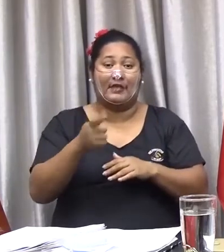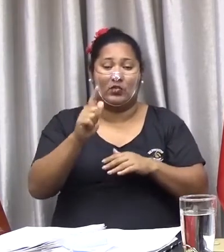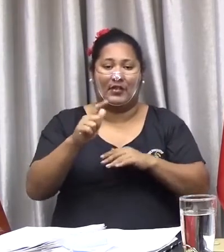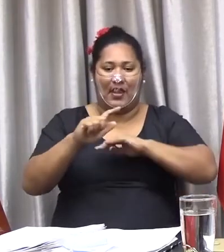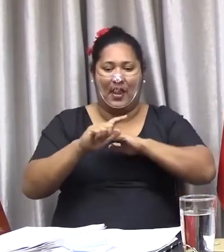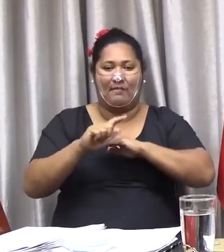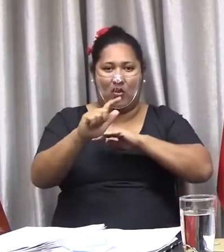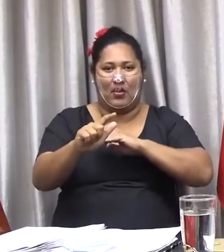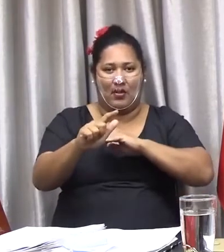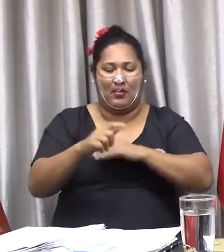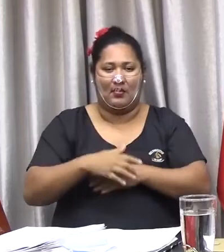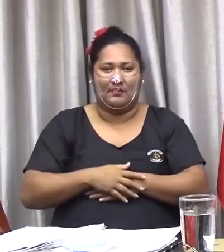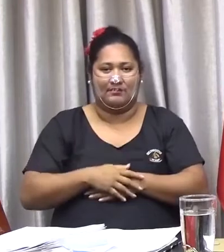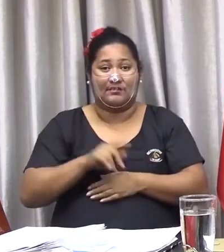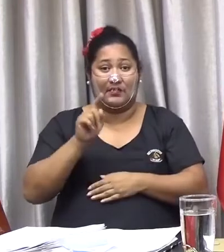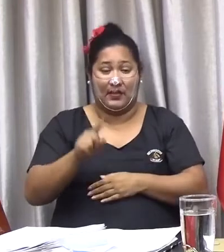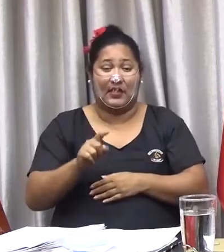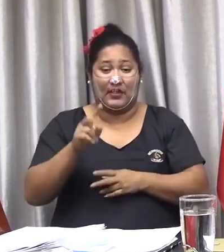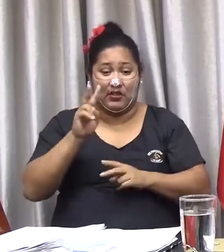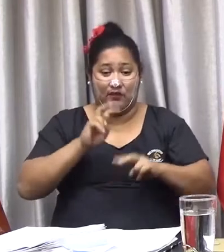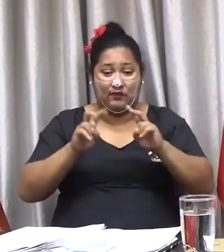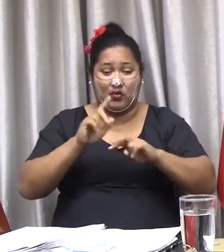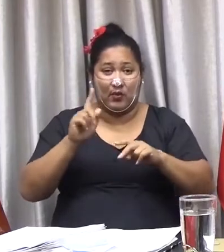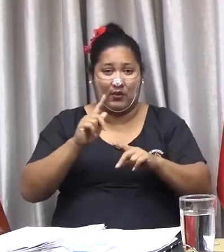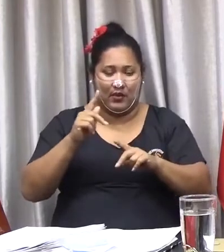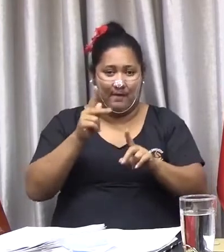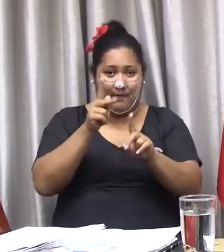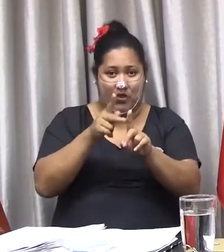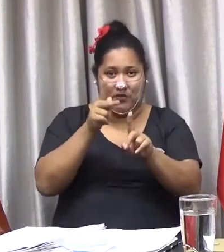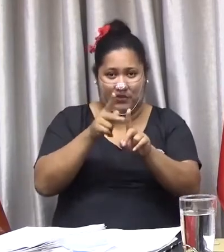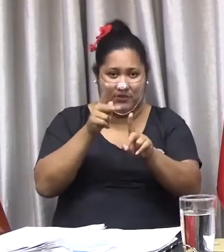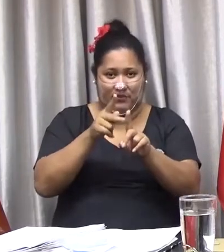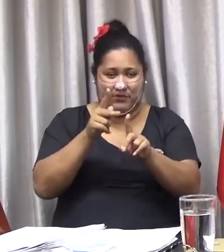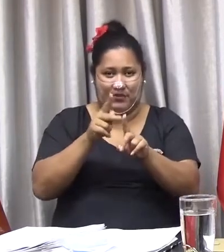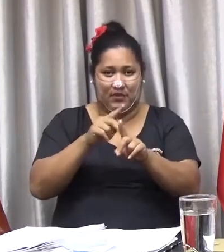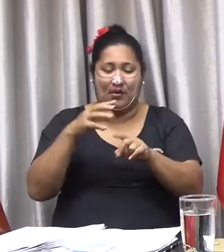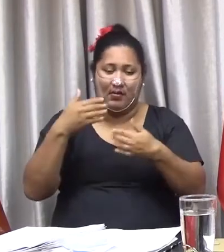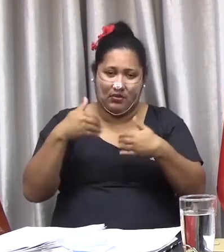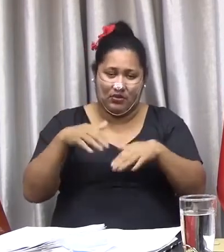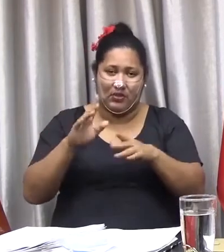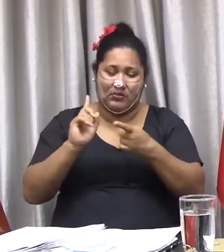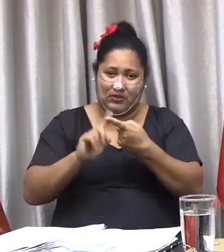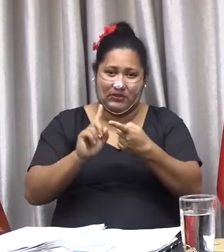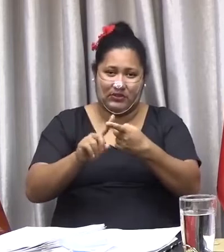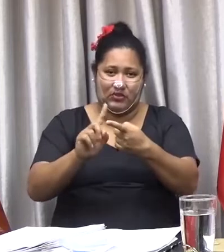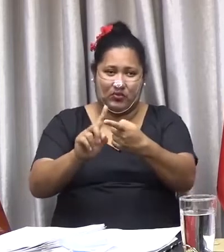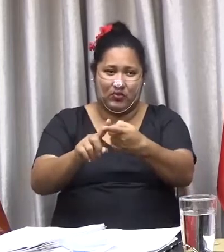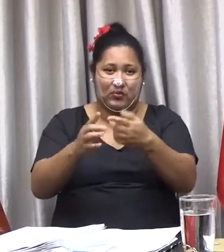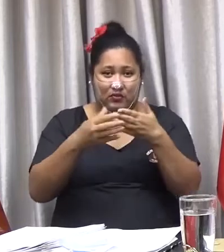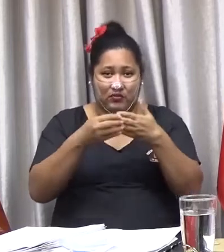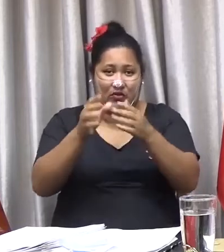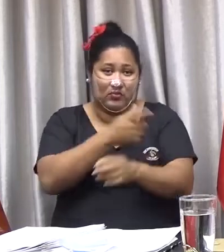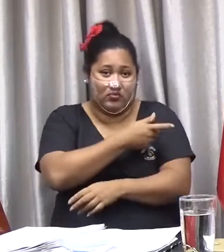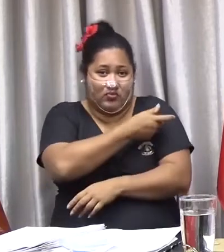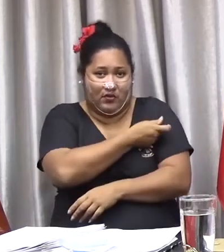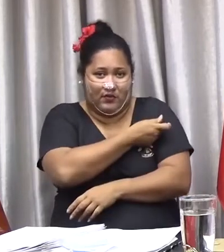alert levels. And in view of our priorities, we shall continue to drive the